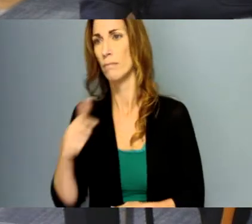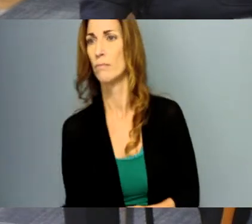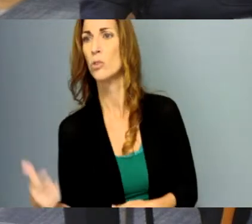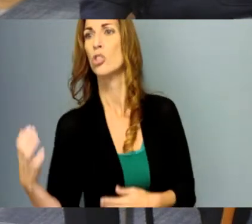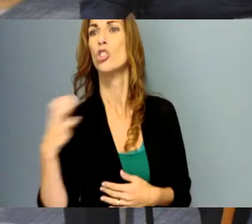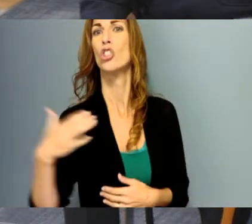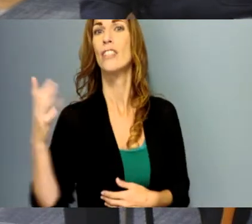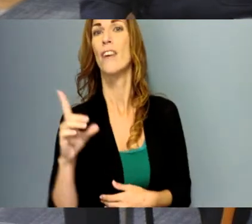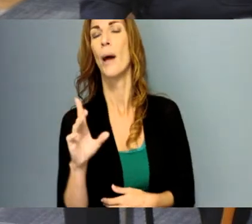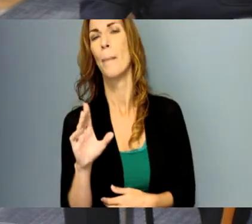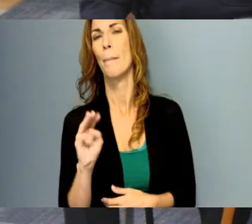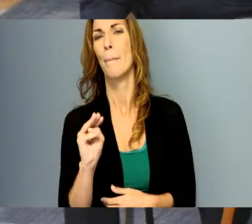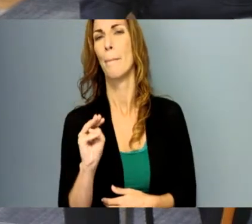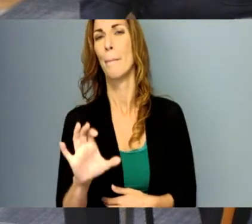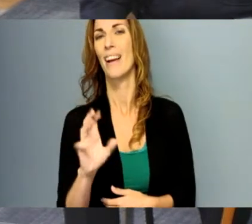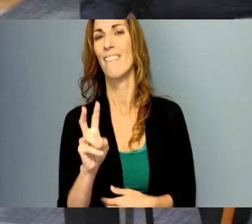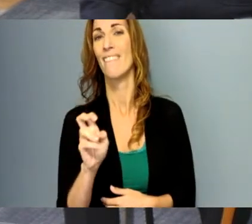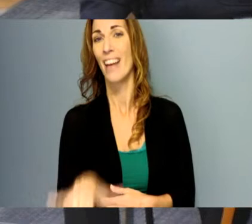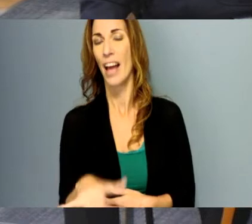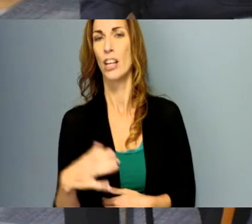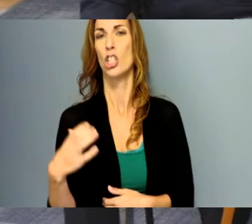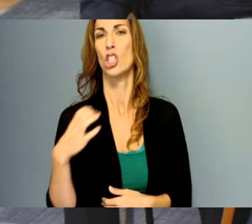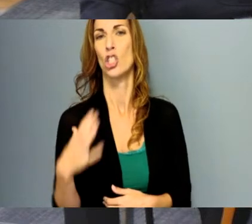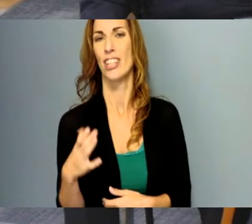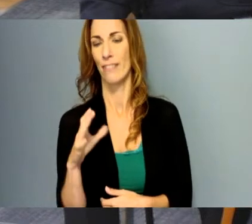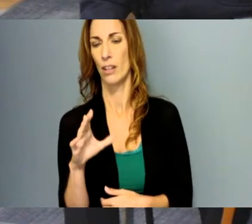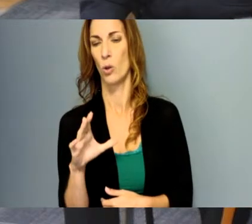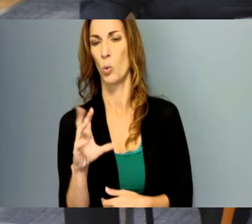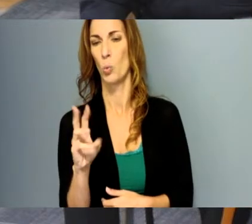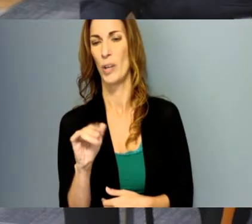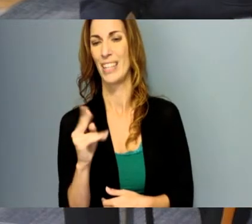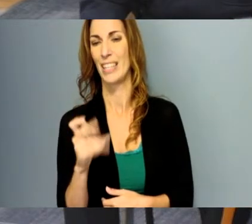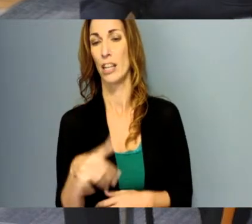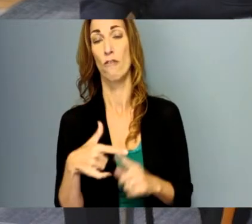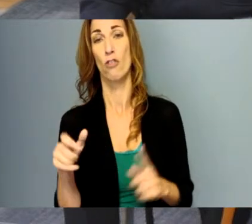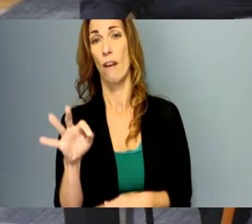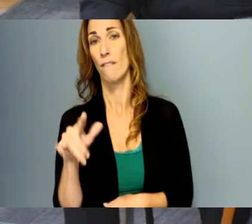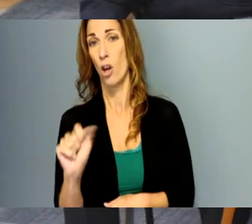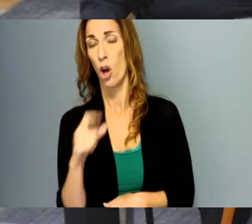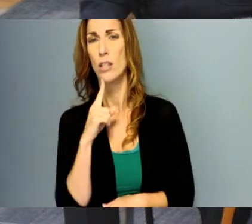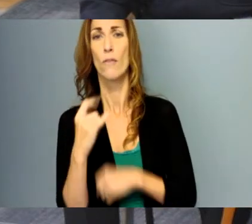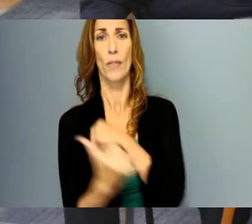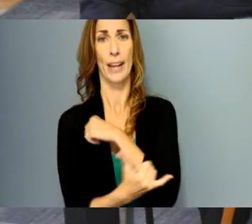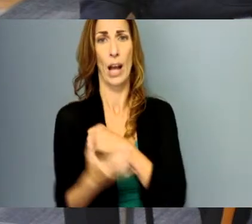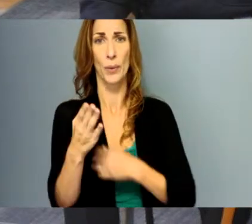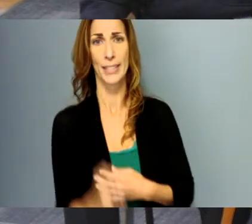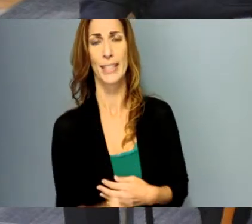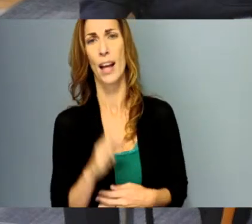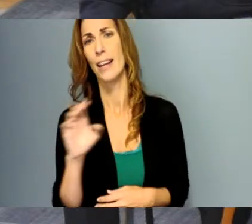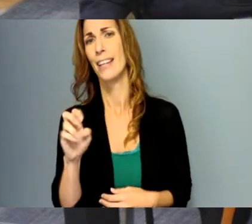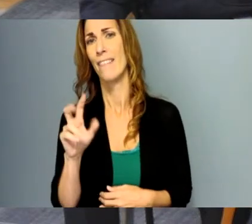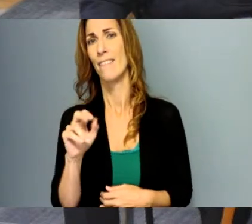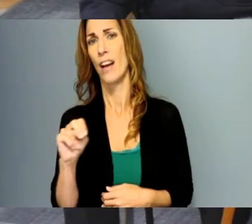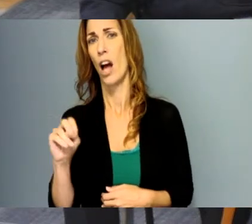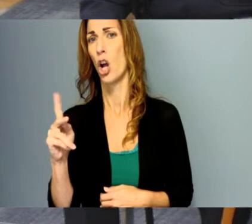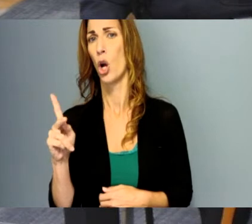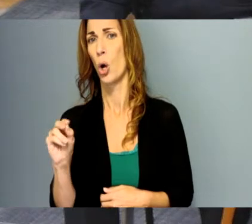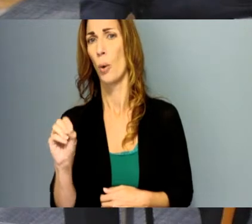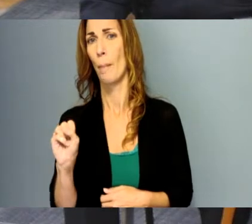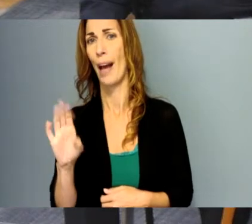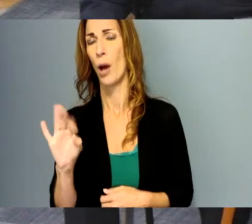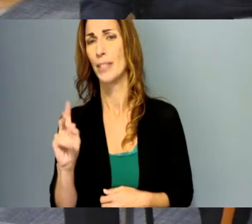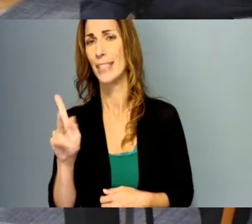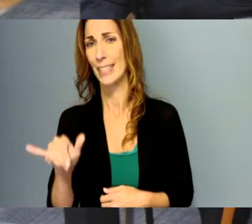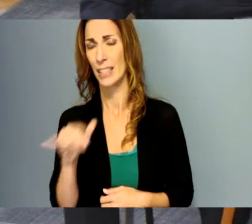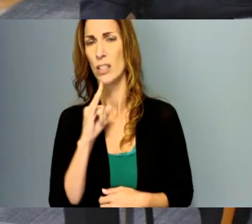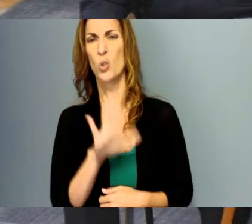from Bensalem, Chief Whitney from Falls, and on the county side, we're joined by Yvonne Kowalski, who is a welcomed